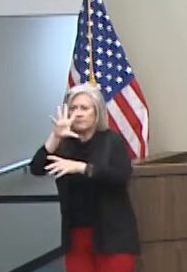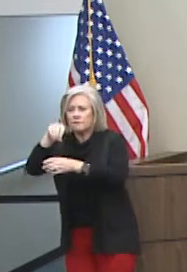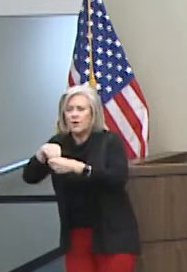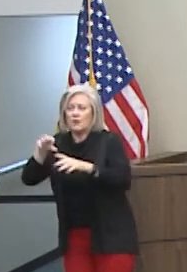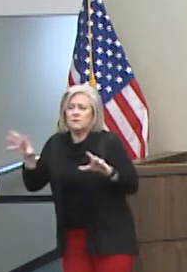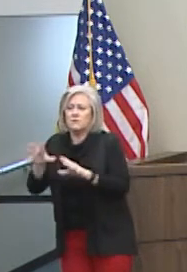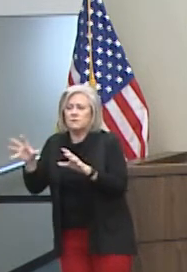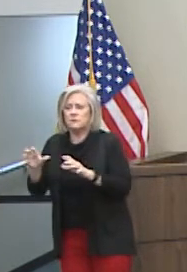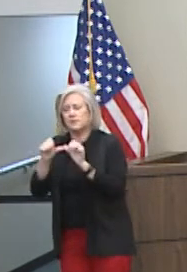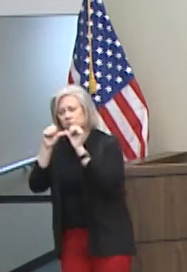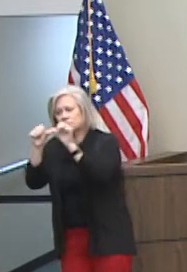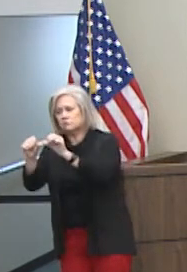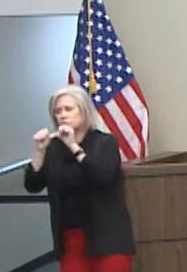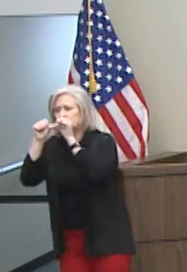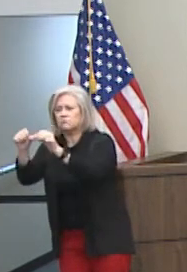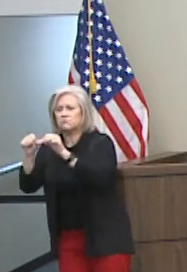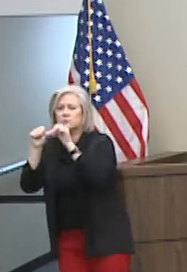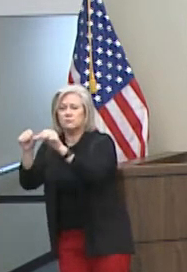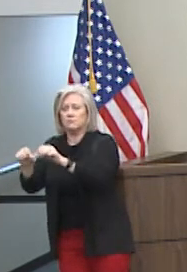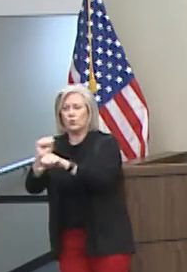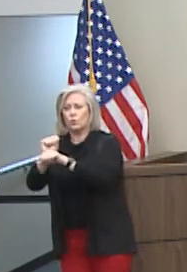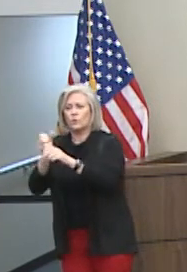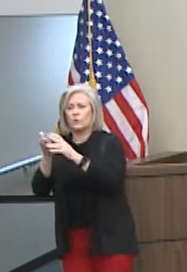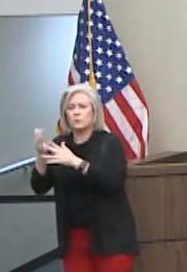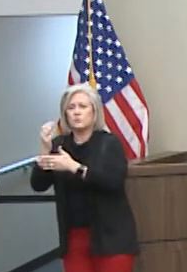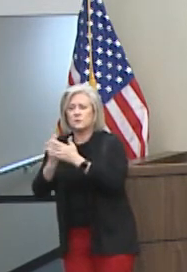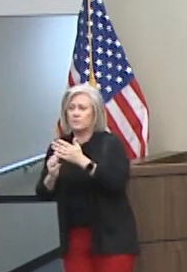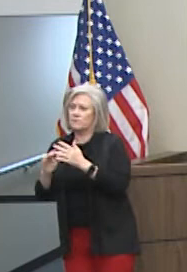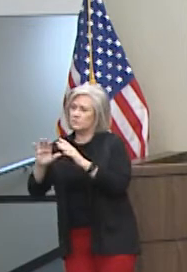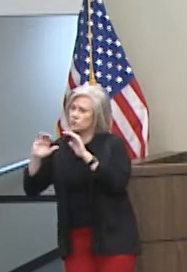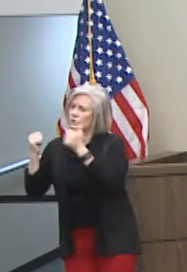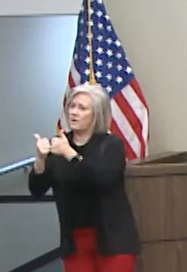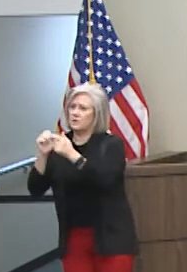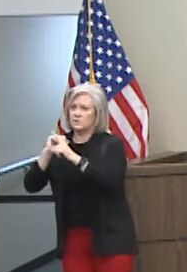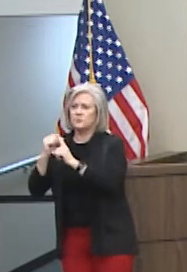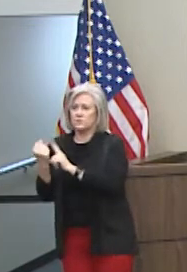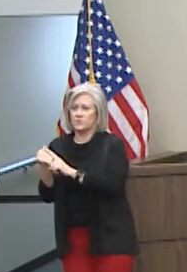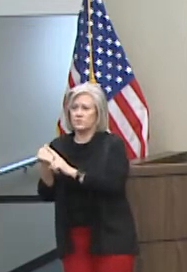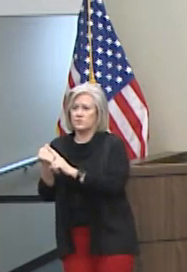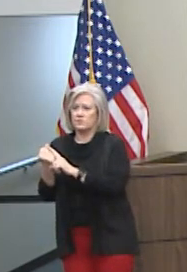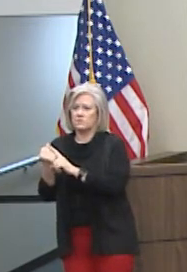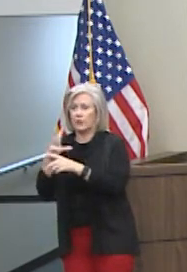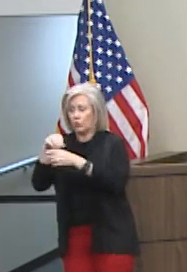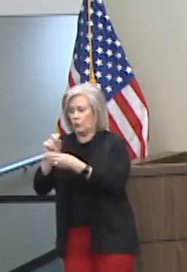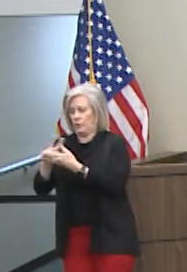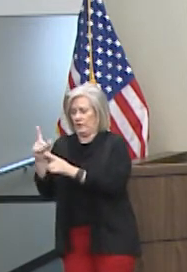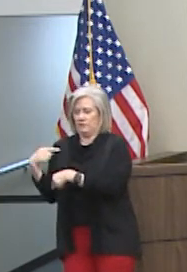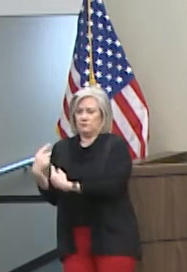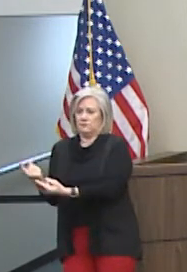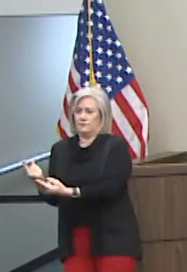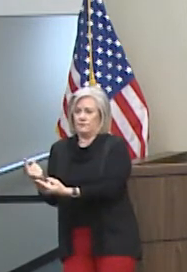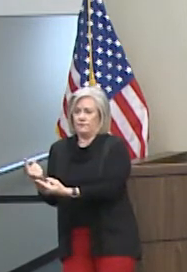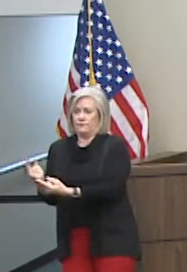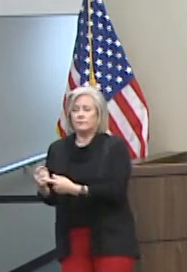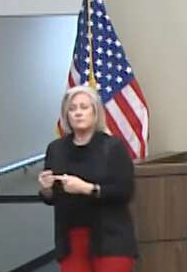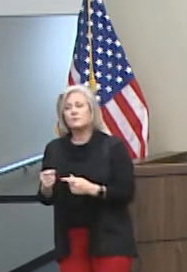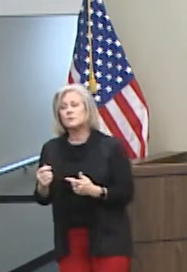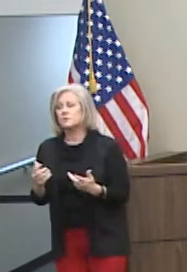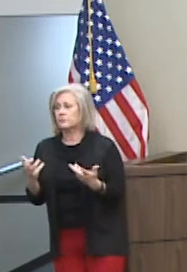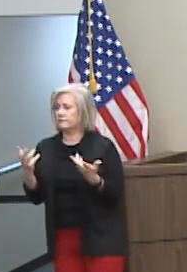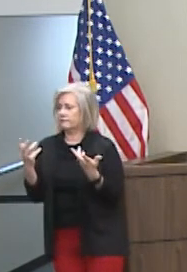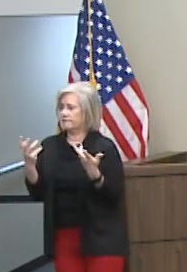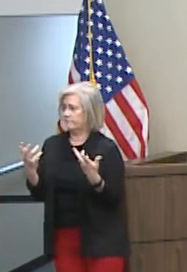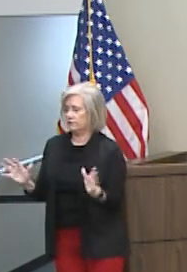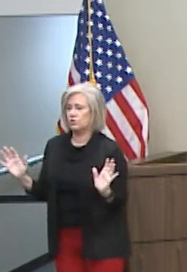their willingness to continue to work through some very difficult and trying circumstances over the last few weeks. And with that, unless someone has anything else